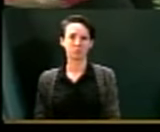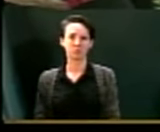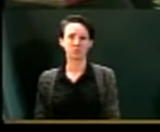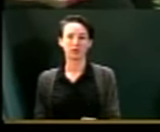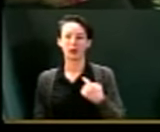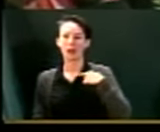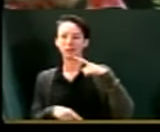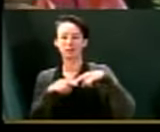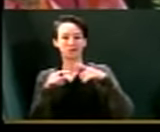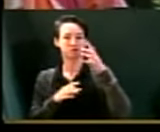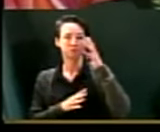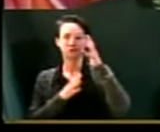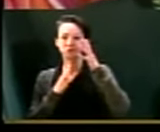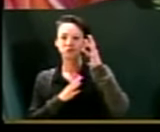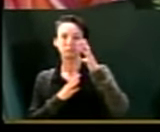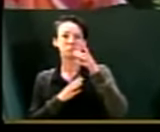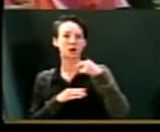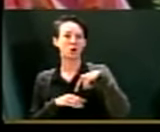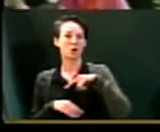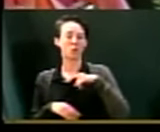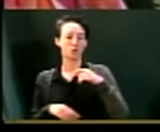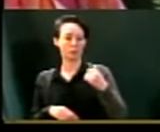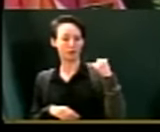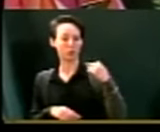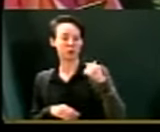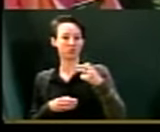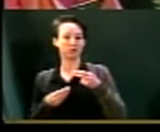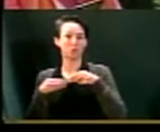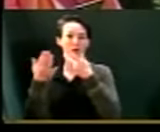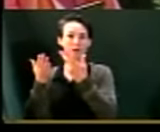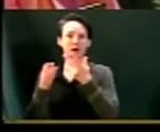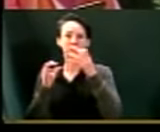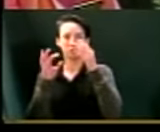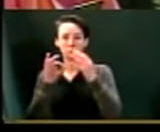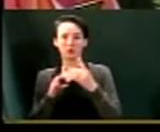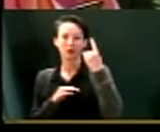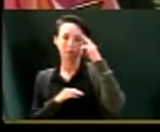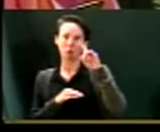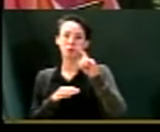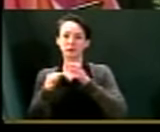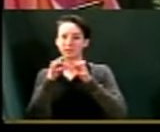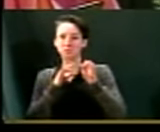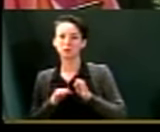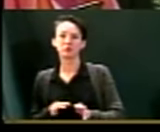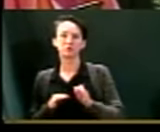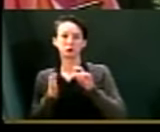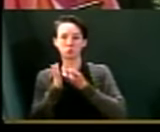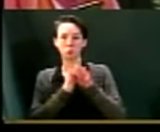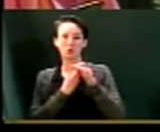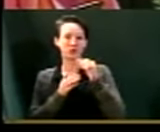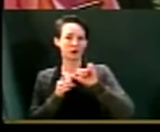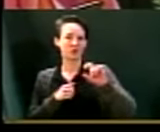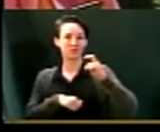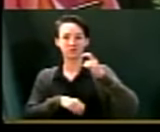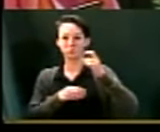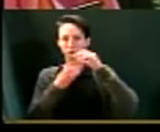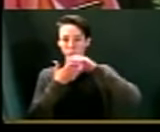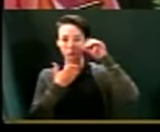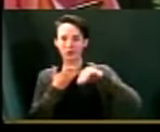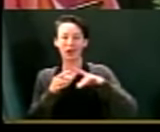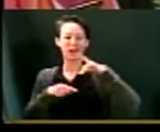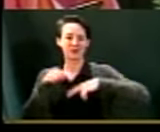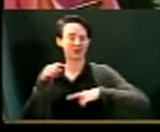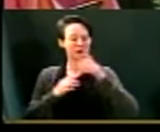I can't imagine refusing to give feedback or an explanation of a score to any student. I can't imagine refusing to